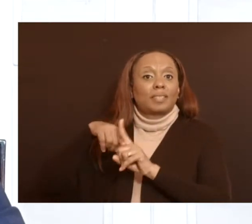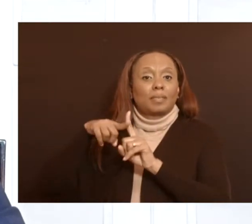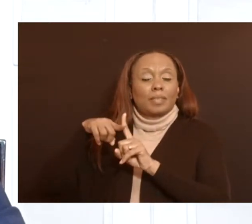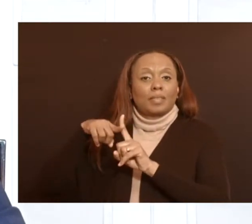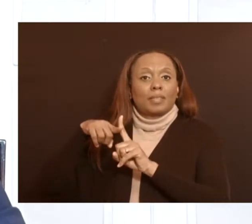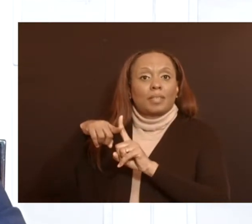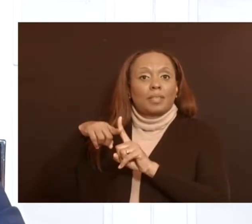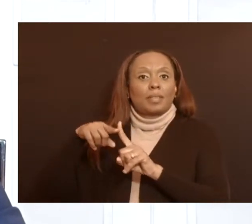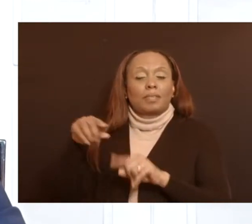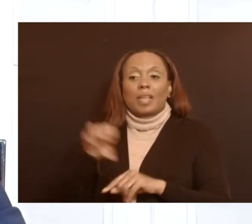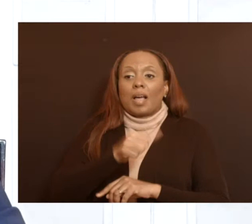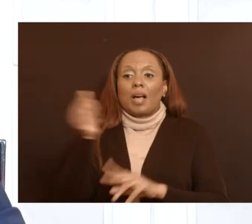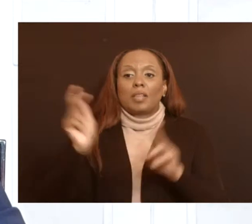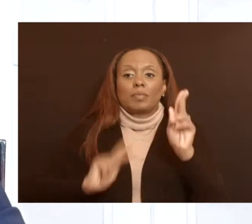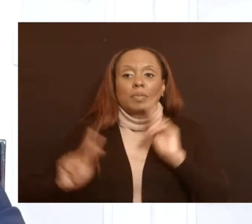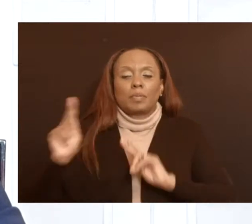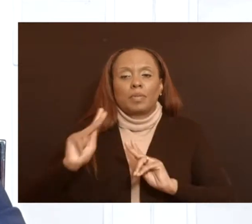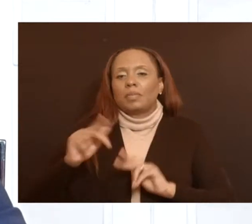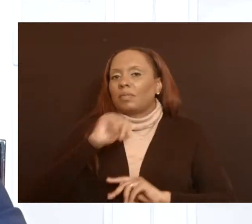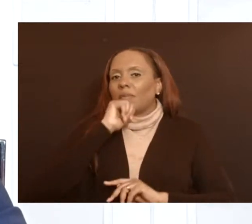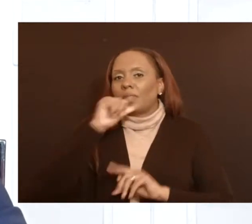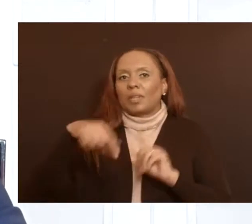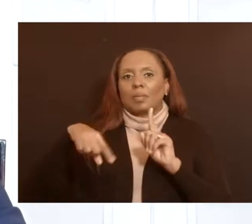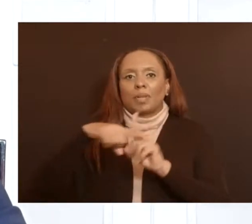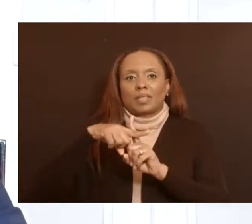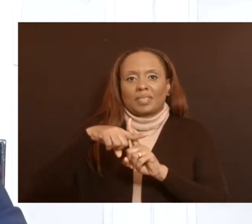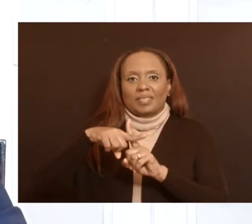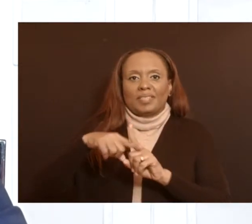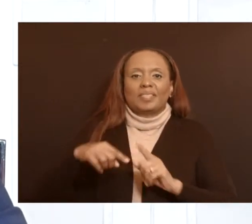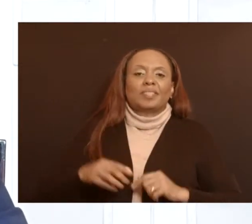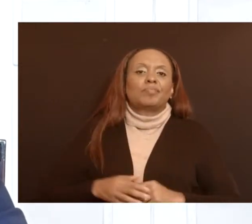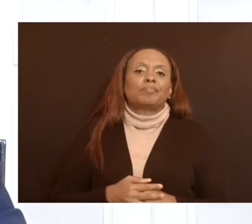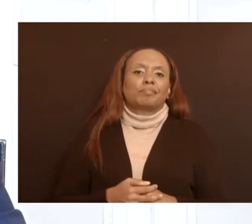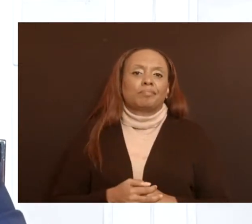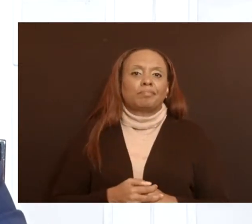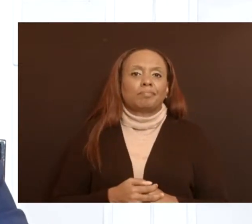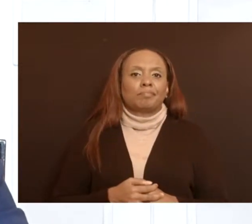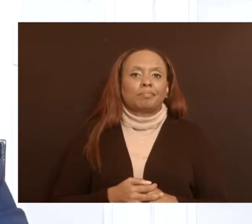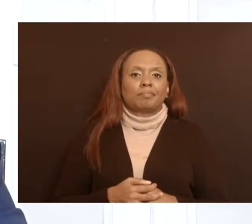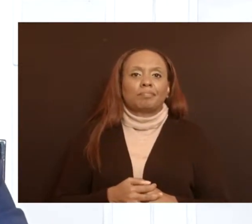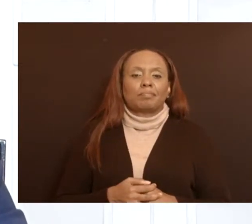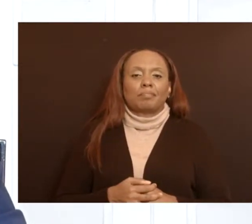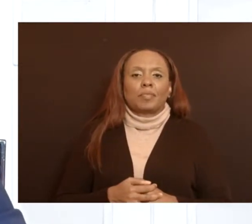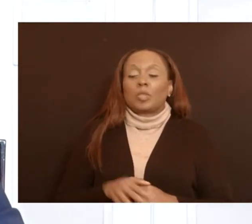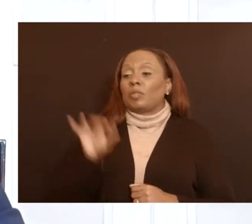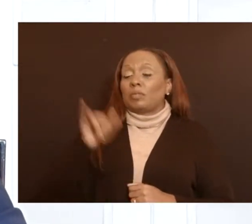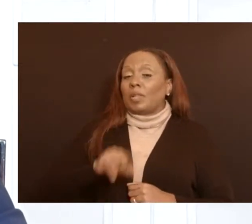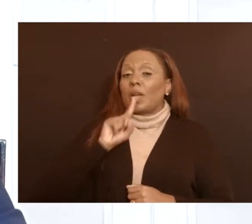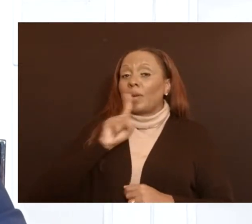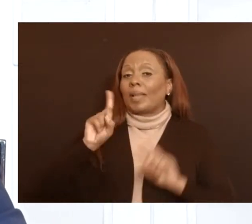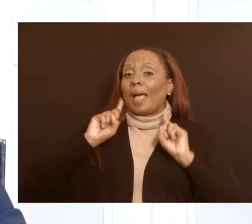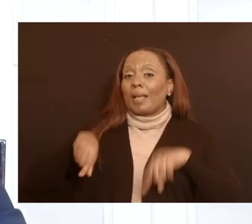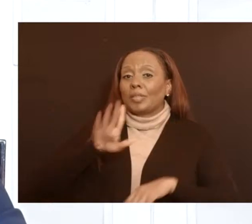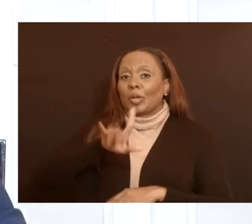was positive for COVID. That alone is an in-house answer to the question that you just asked.